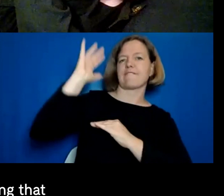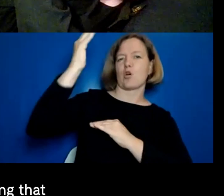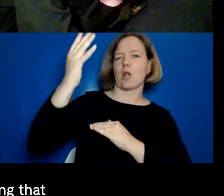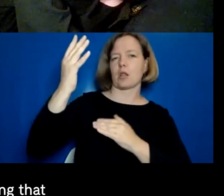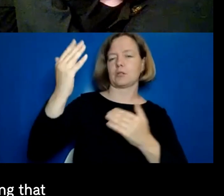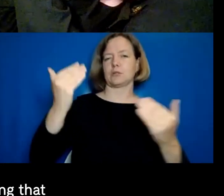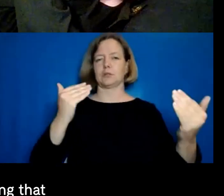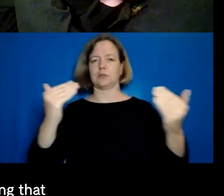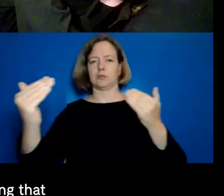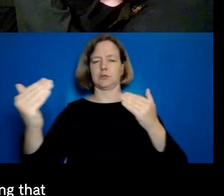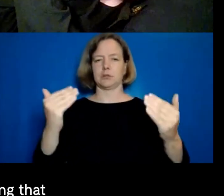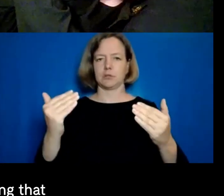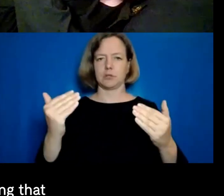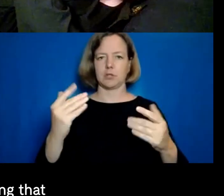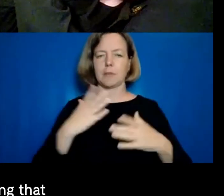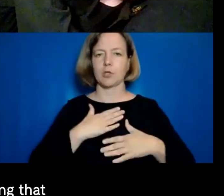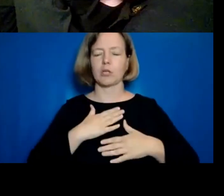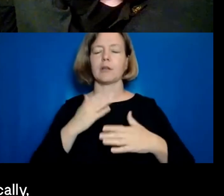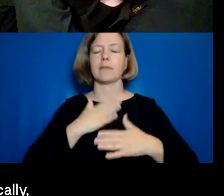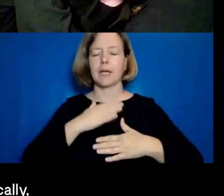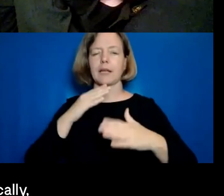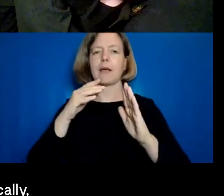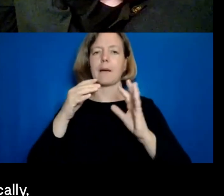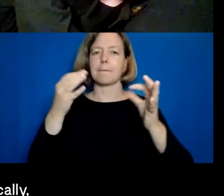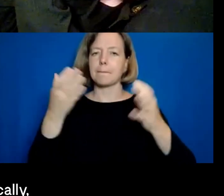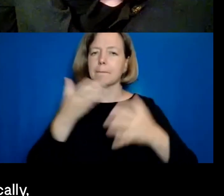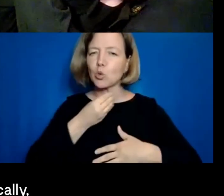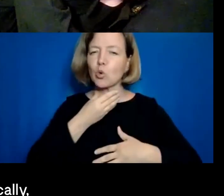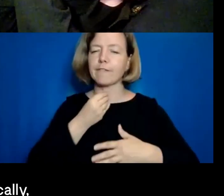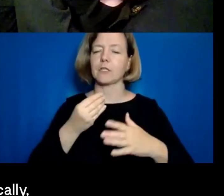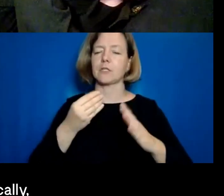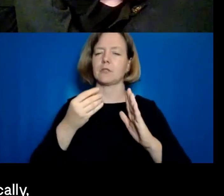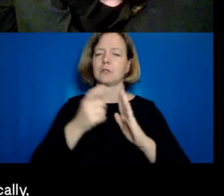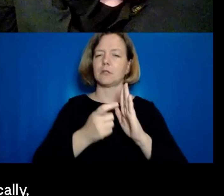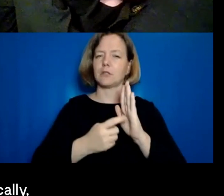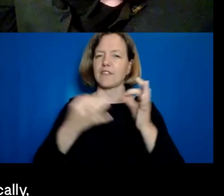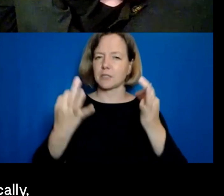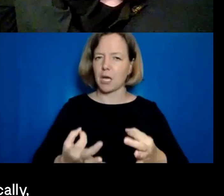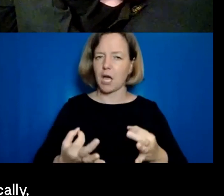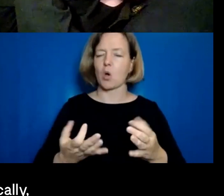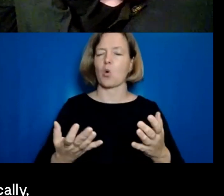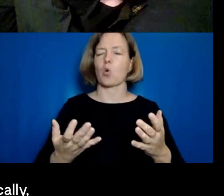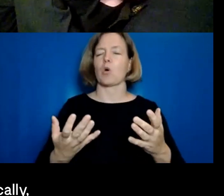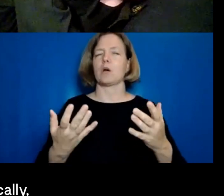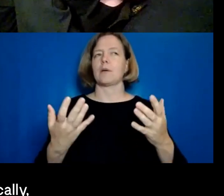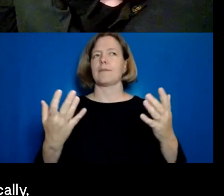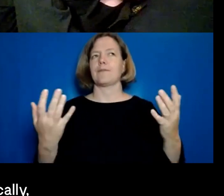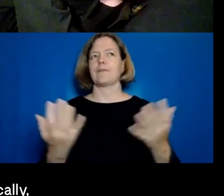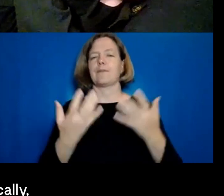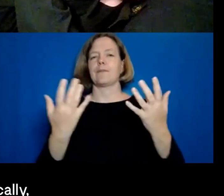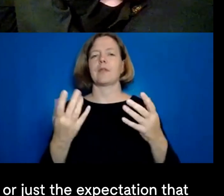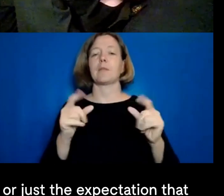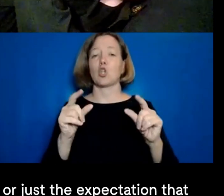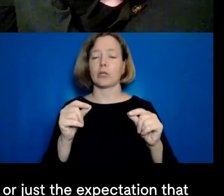not addressing their own access needs? So basically, how can disabled artists best deal with